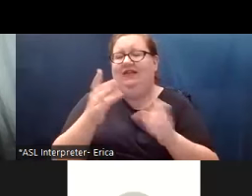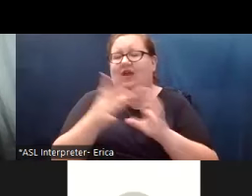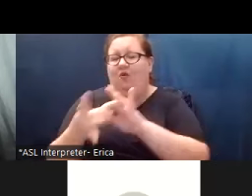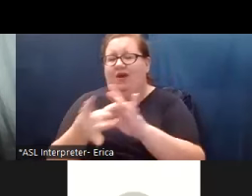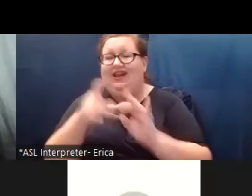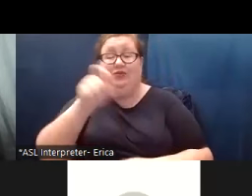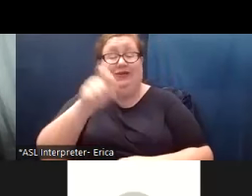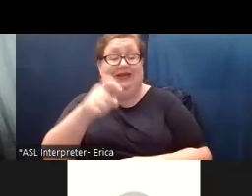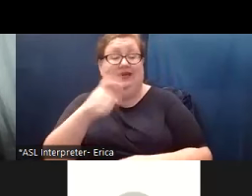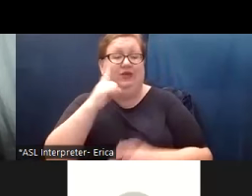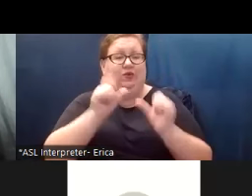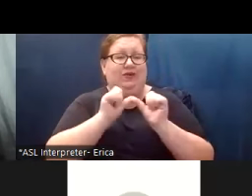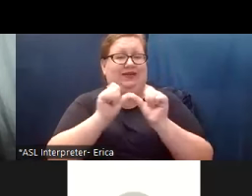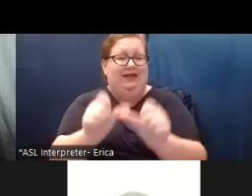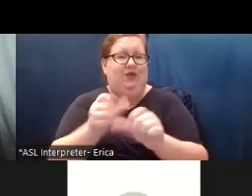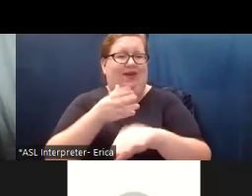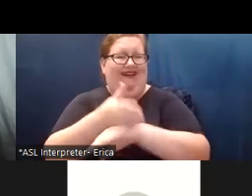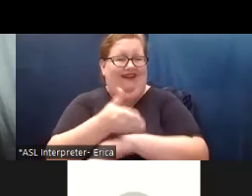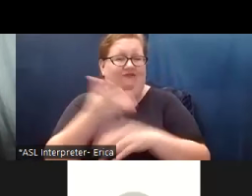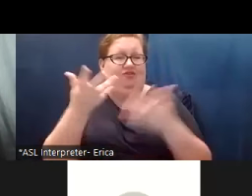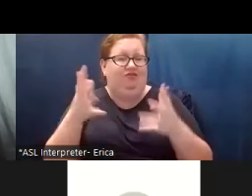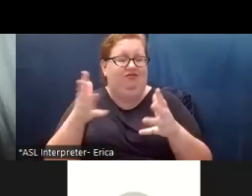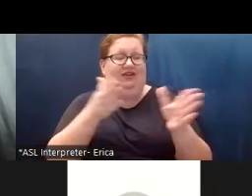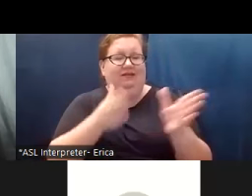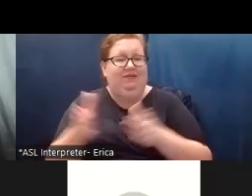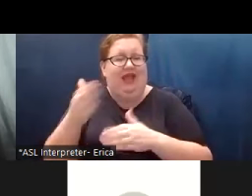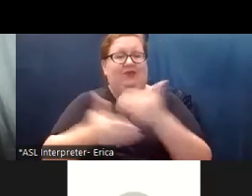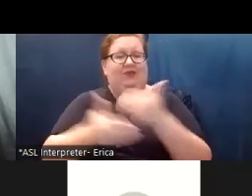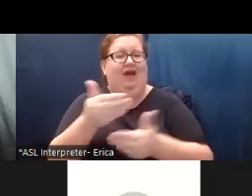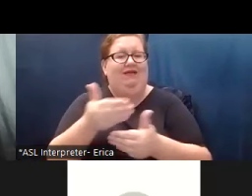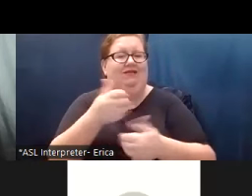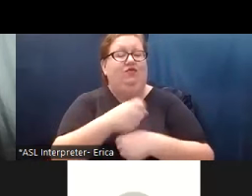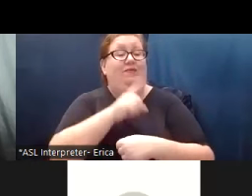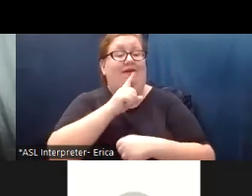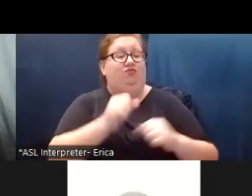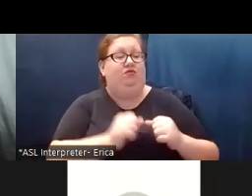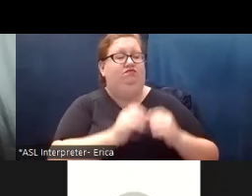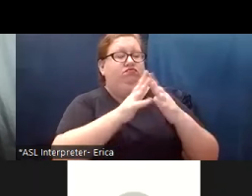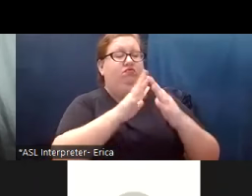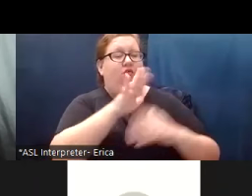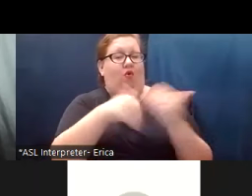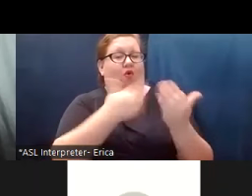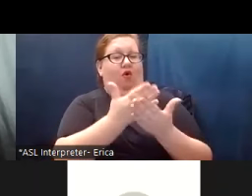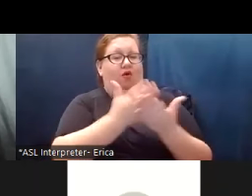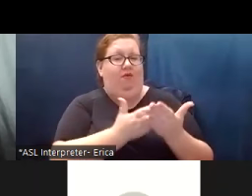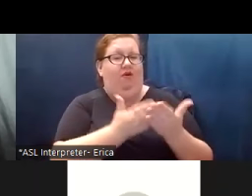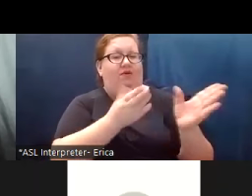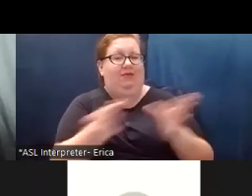continue on after our planning process to really ensure the implementation of all the aspects of this plan.